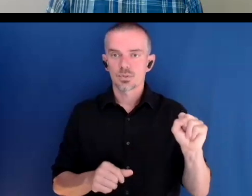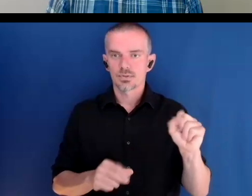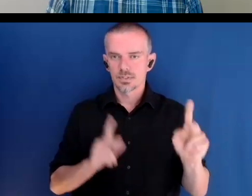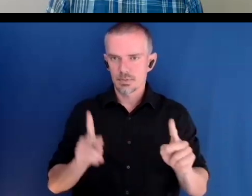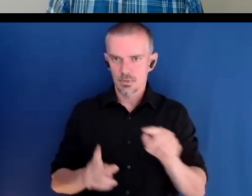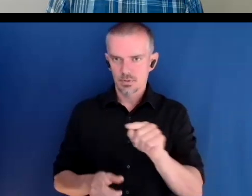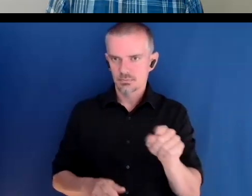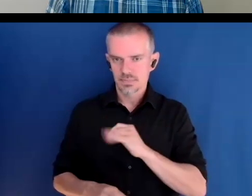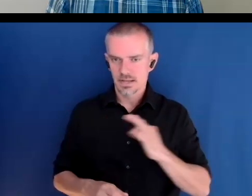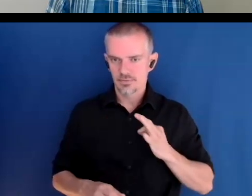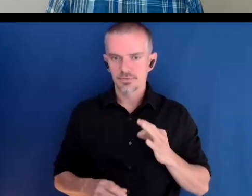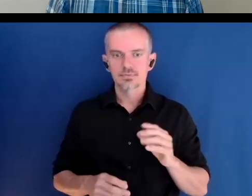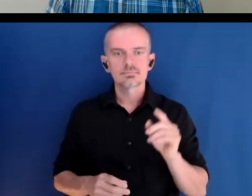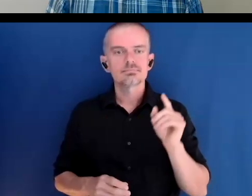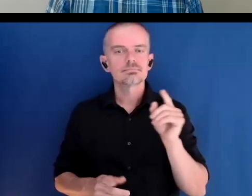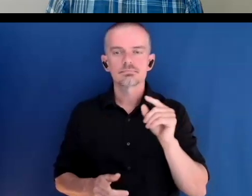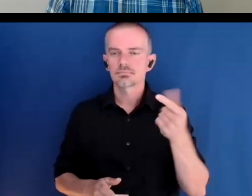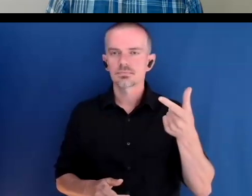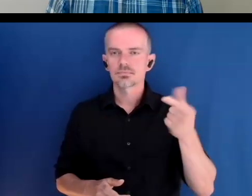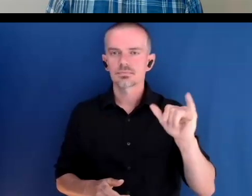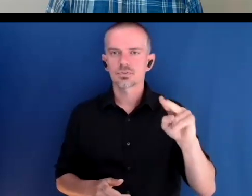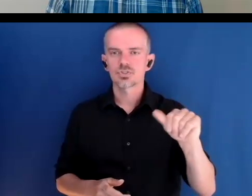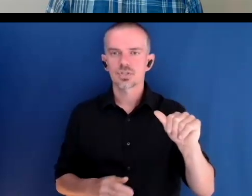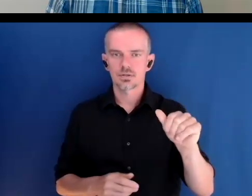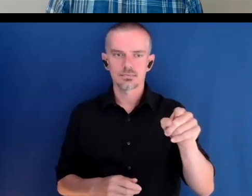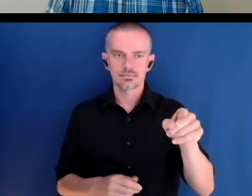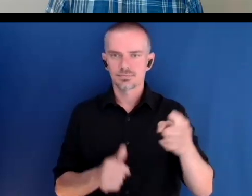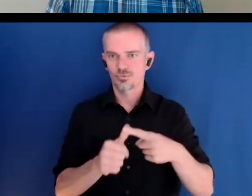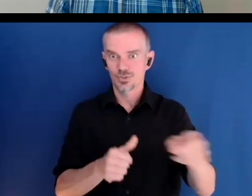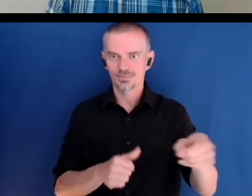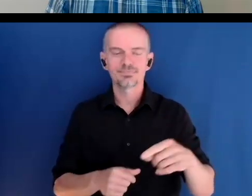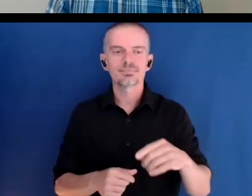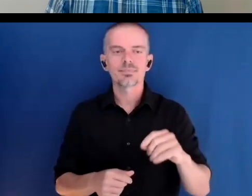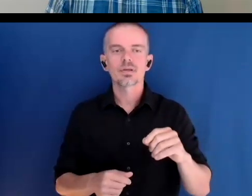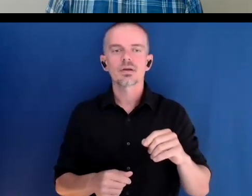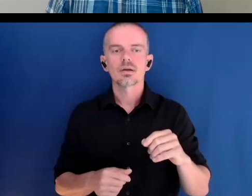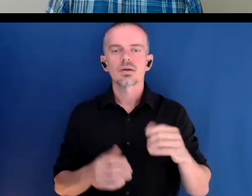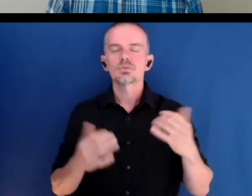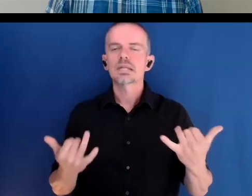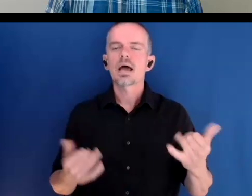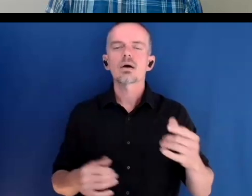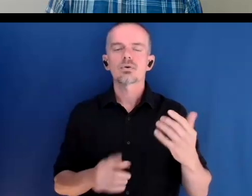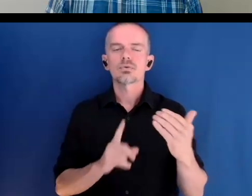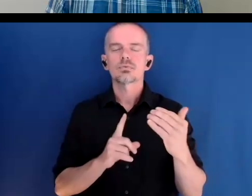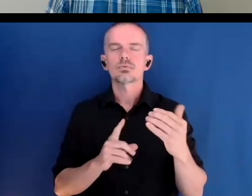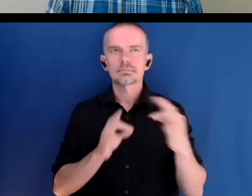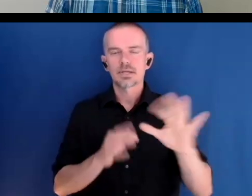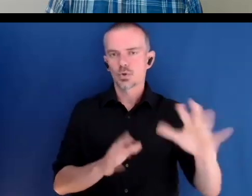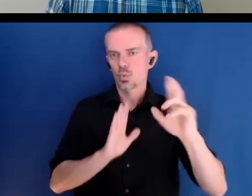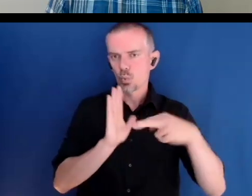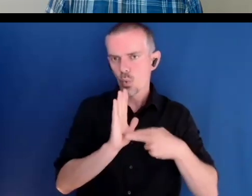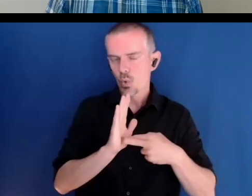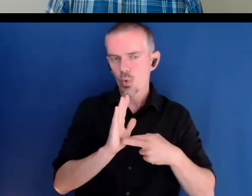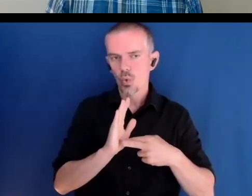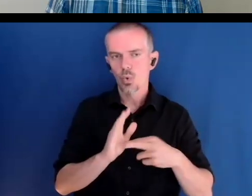Kick it over to you, Gina. The first question is just remind us of your role, how it interfaces with grants and